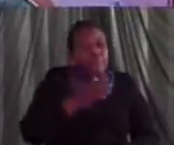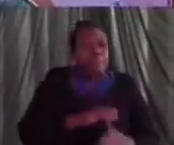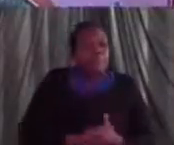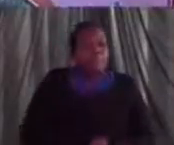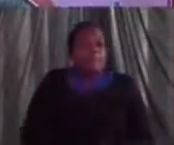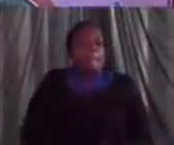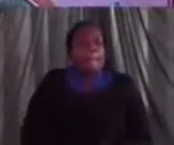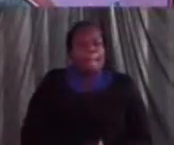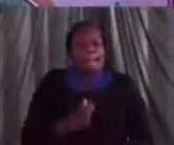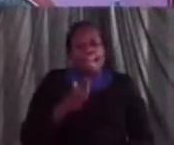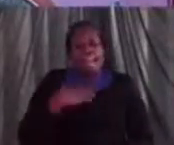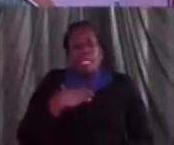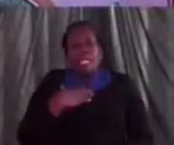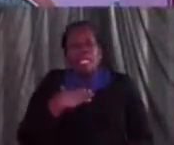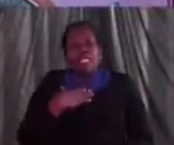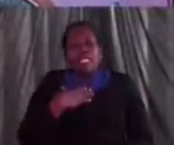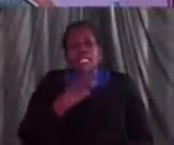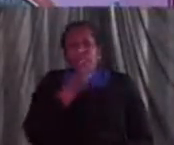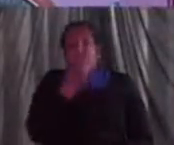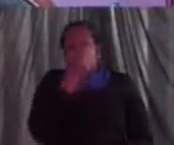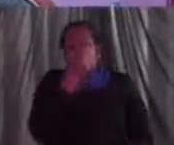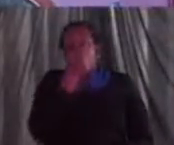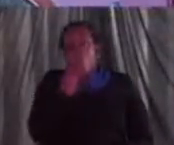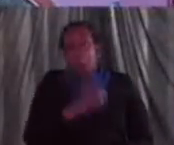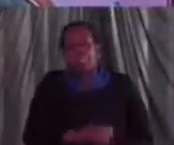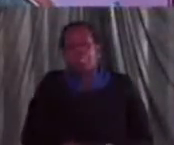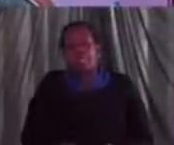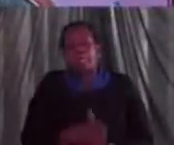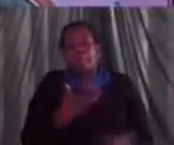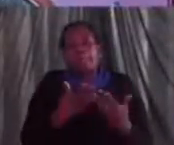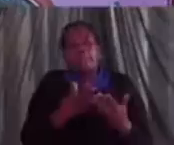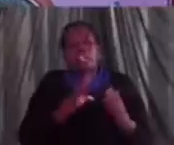it was a communication, the addresses.